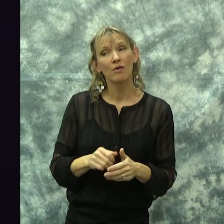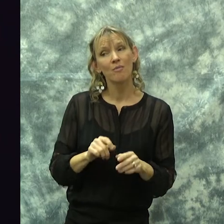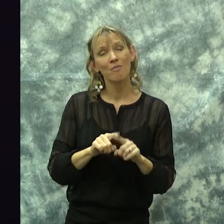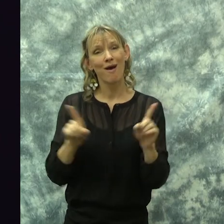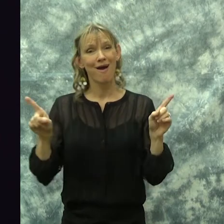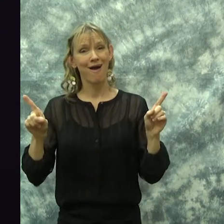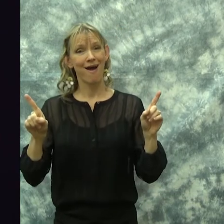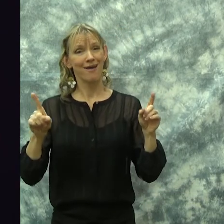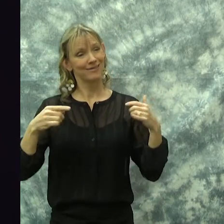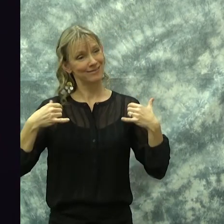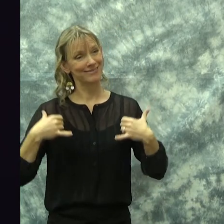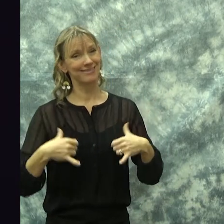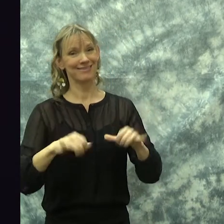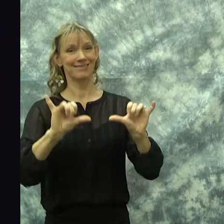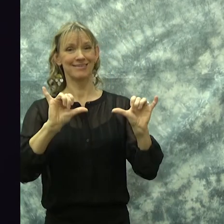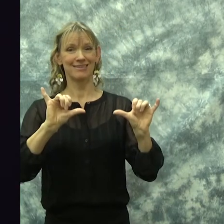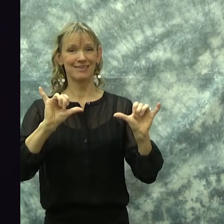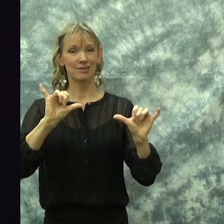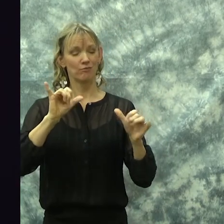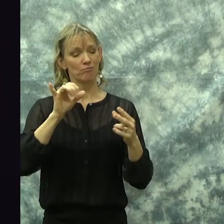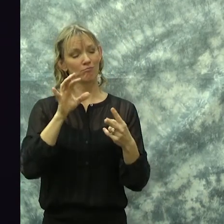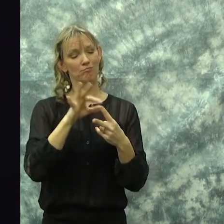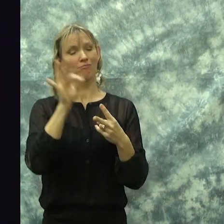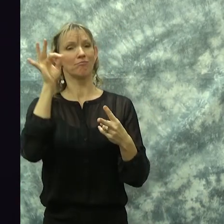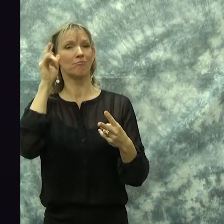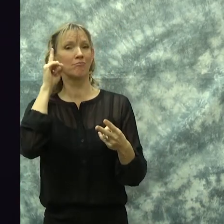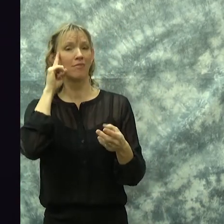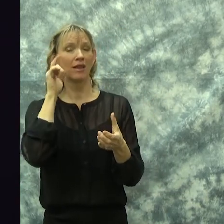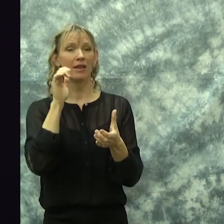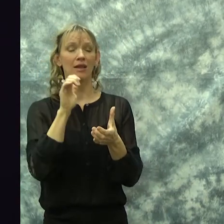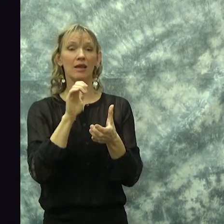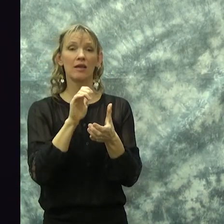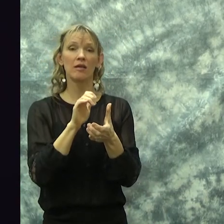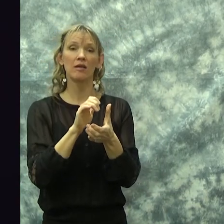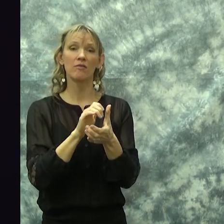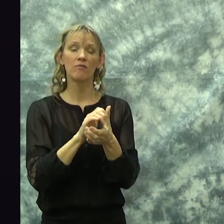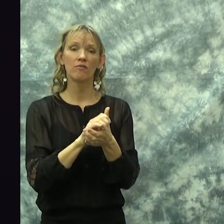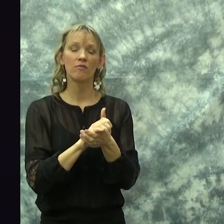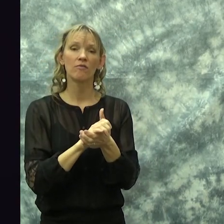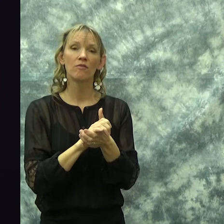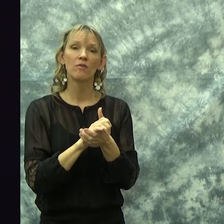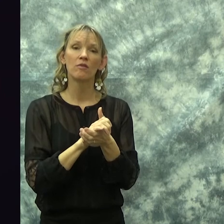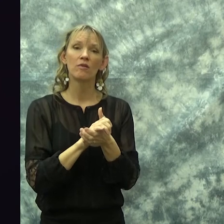Yet I choose to believe.